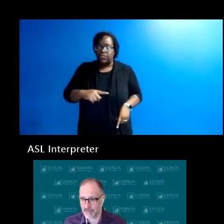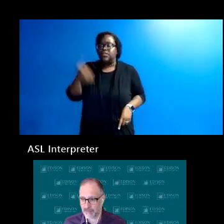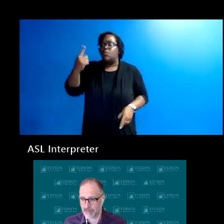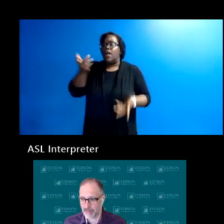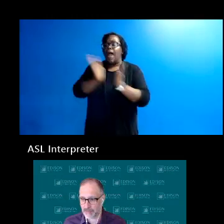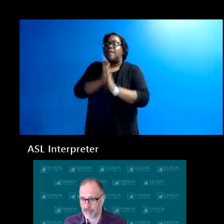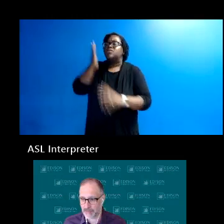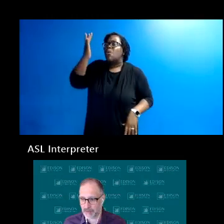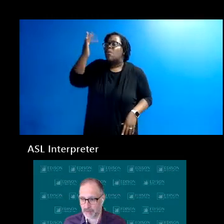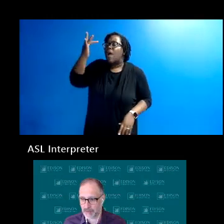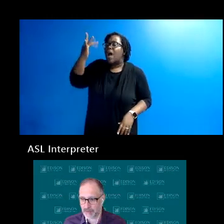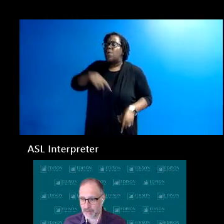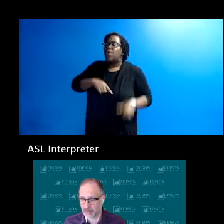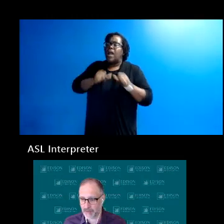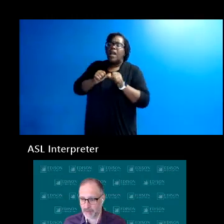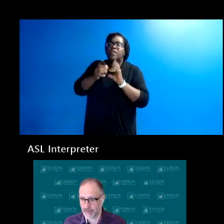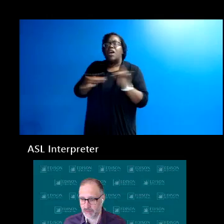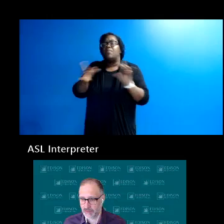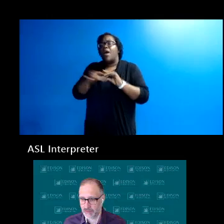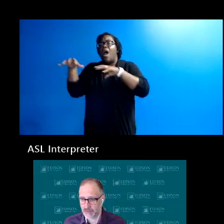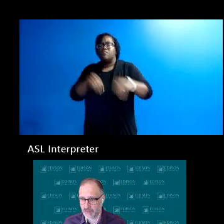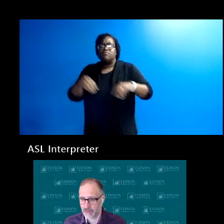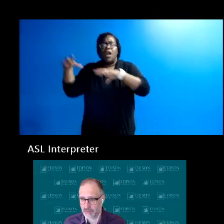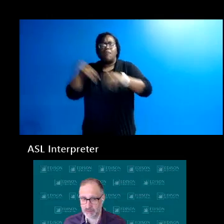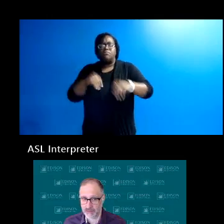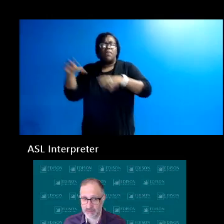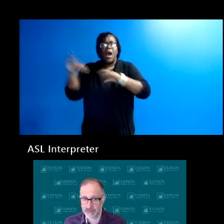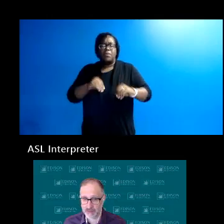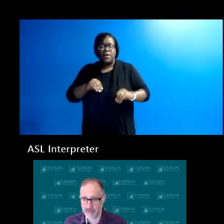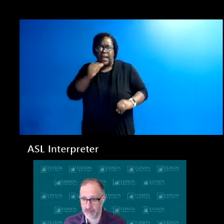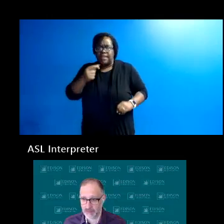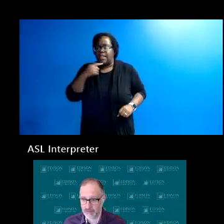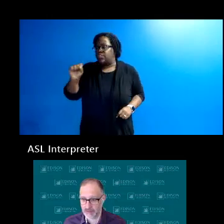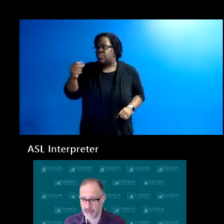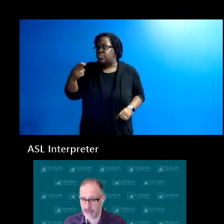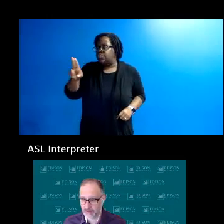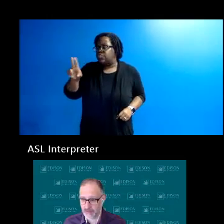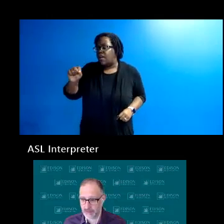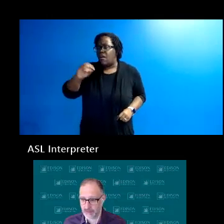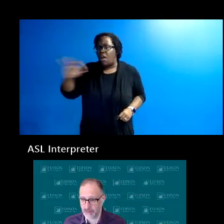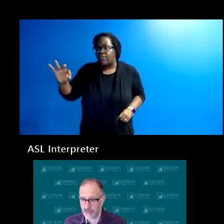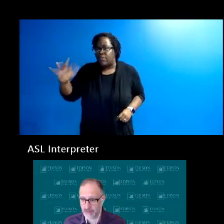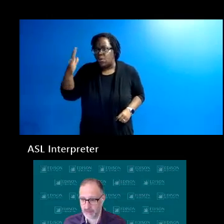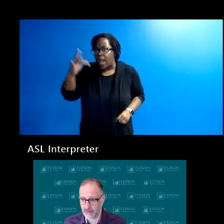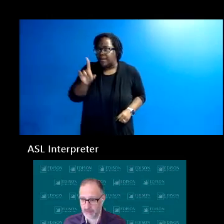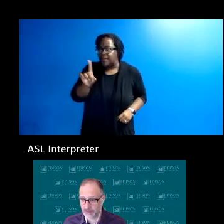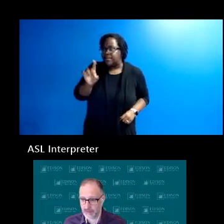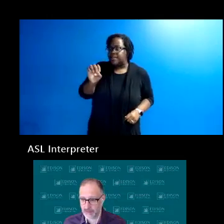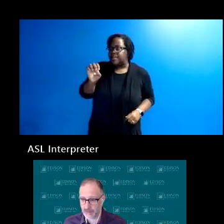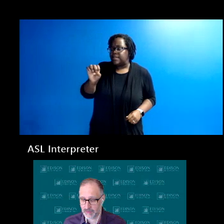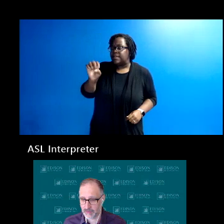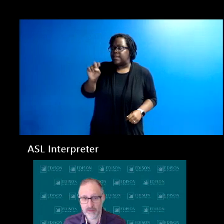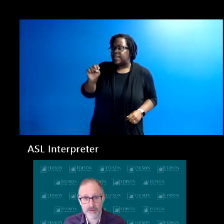it that we keep talking about de-energization instead of shutoffs? And thank you for saying that. It's a good reminder